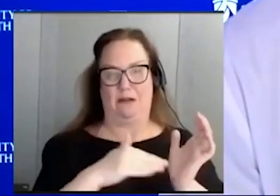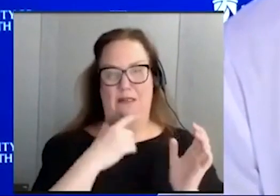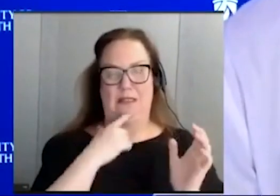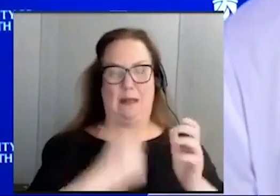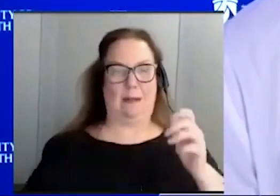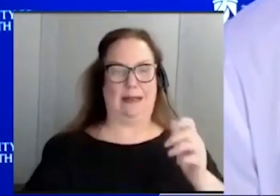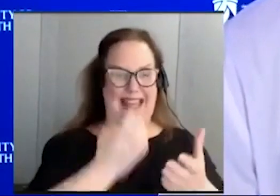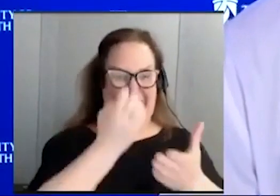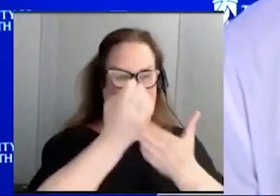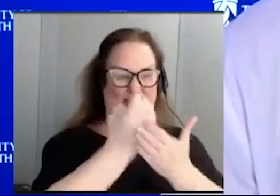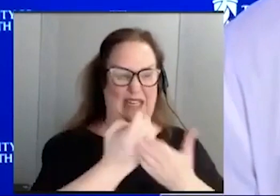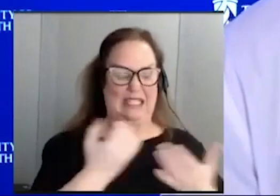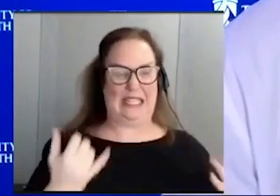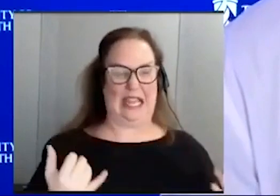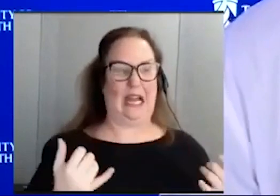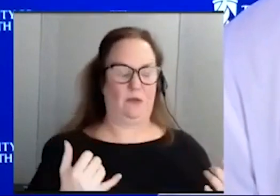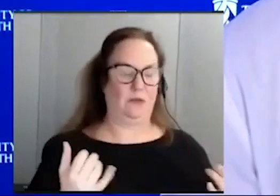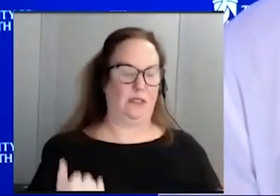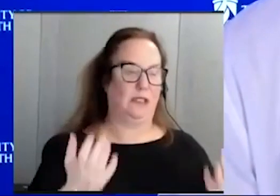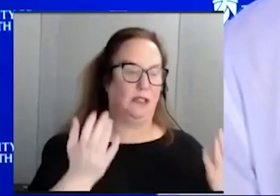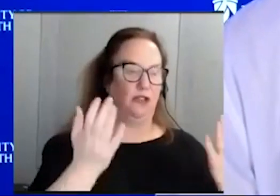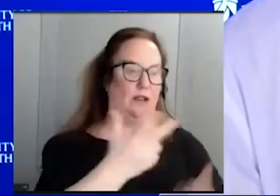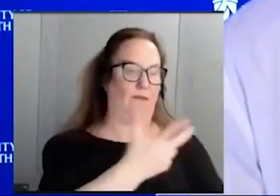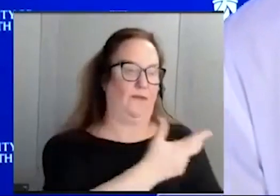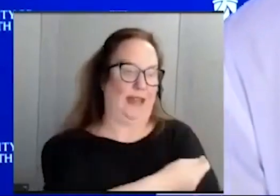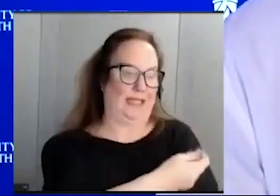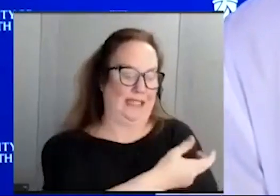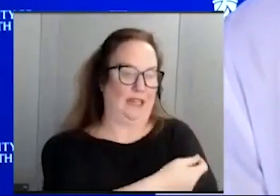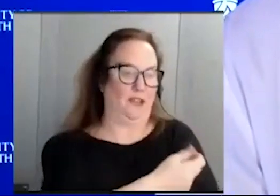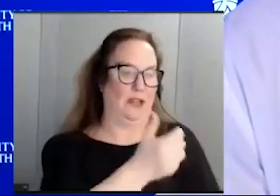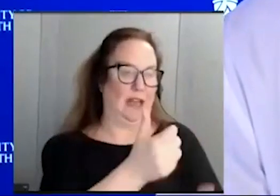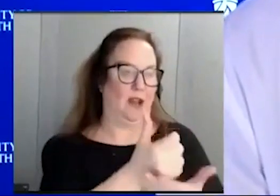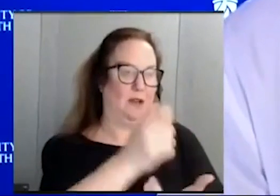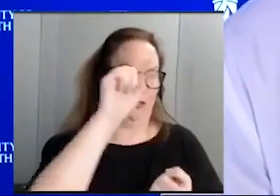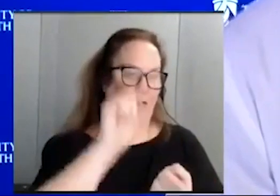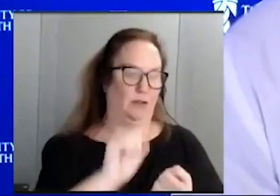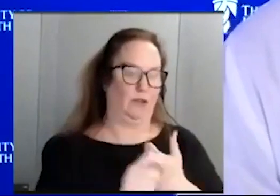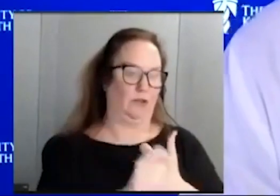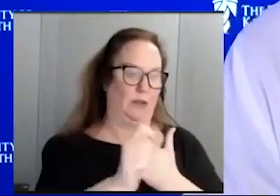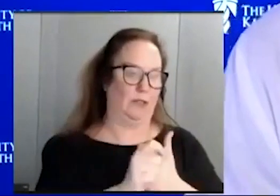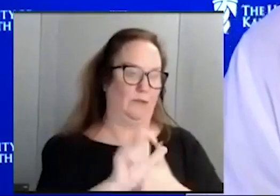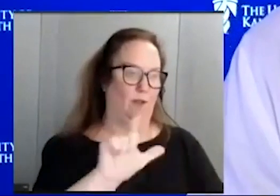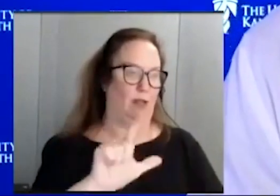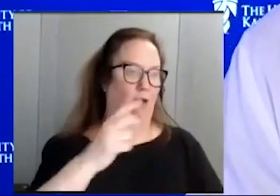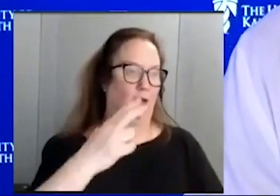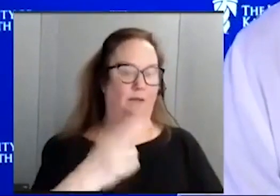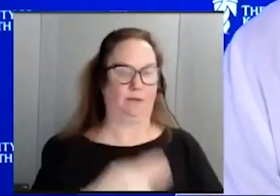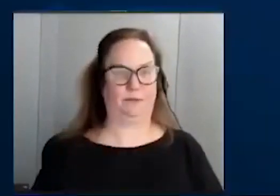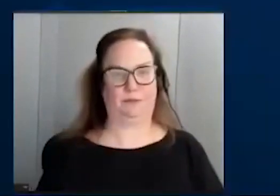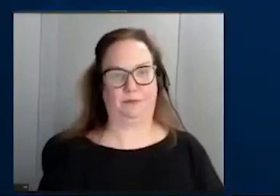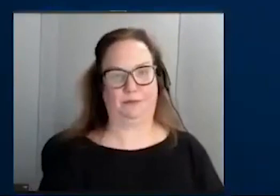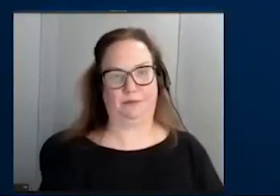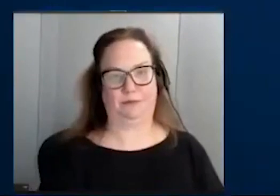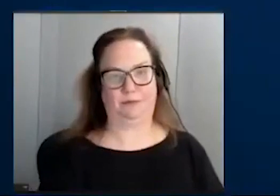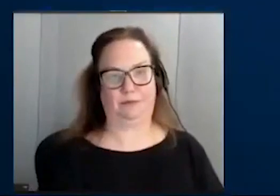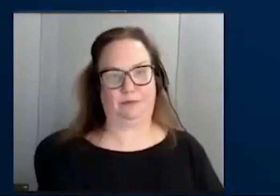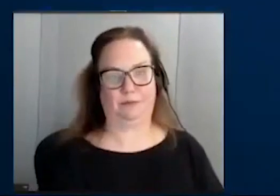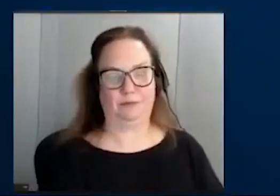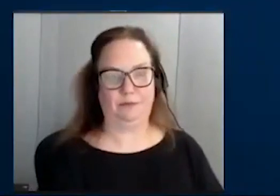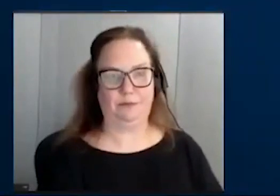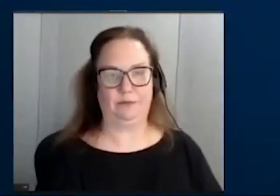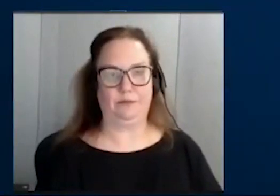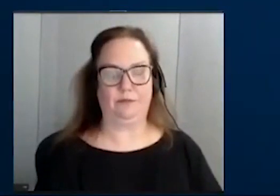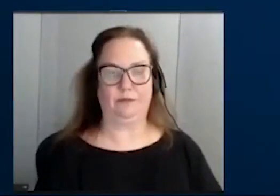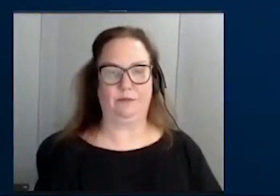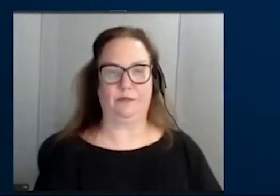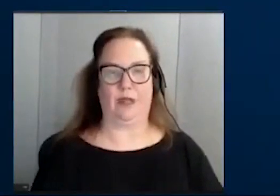right now would suggest that vaccination does help decrease your risk of long haul. That was my next question. Thanks for answering that. Bridget wants to know what